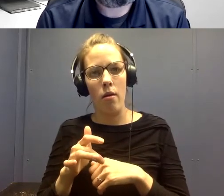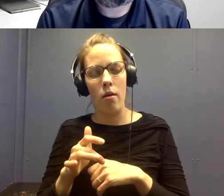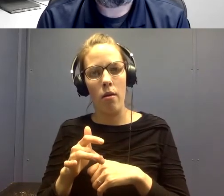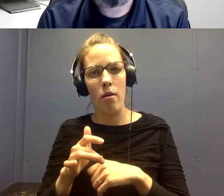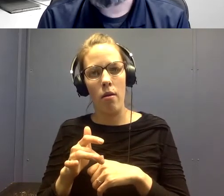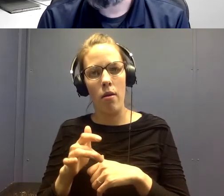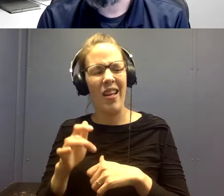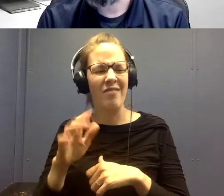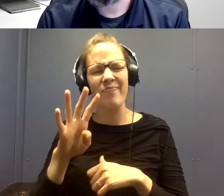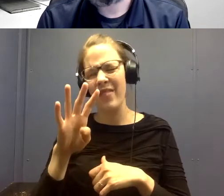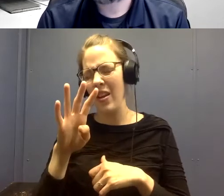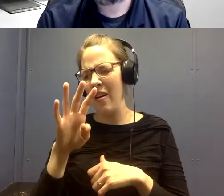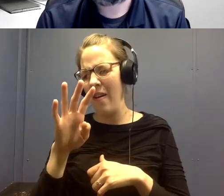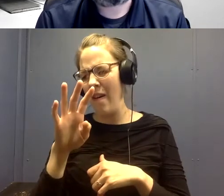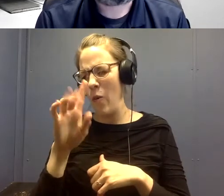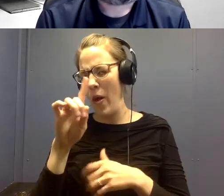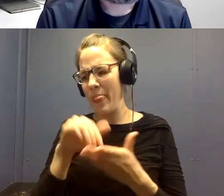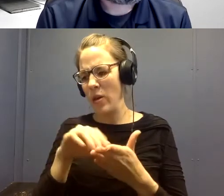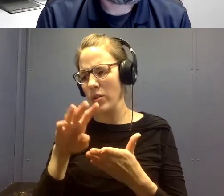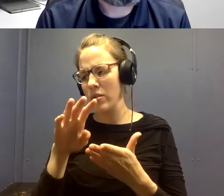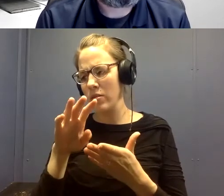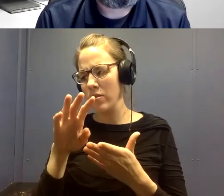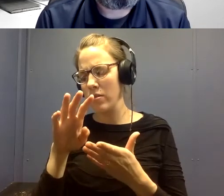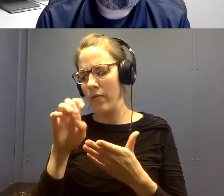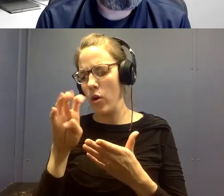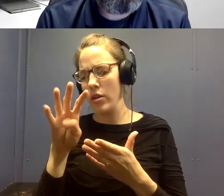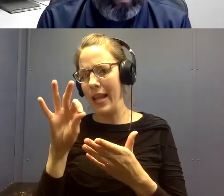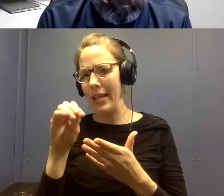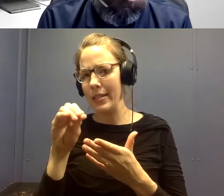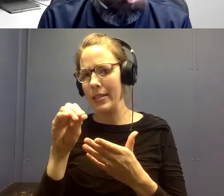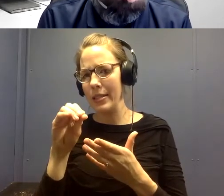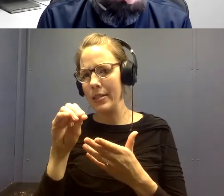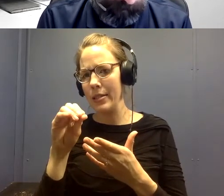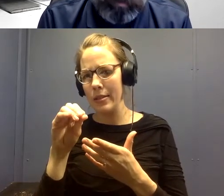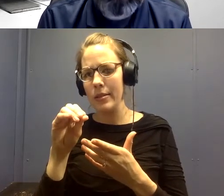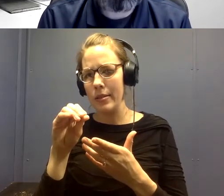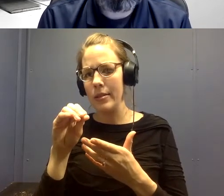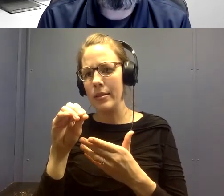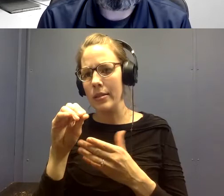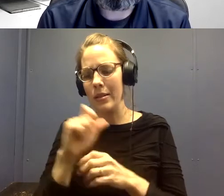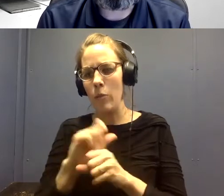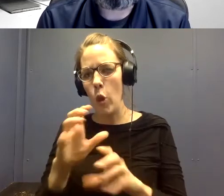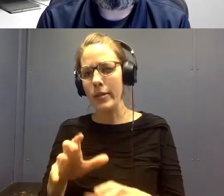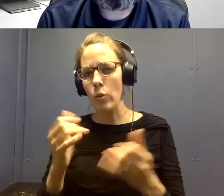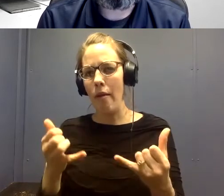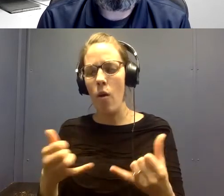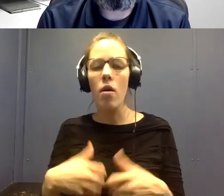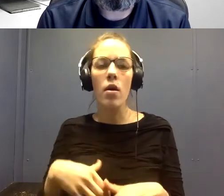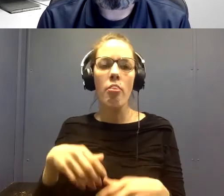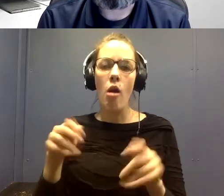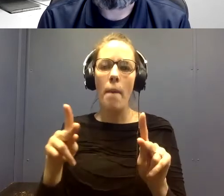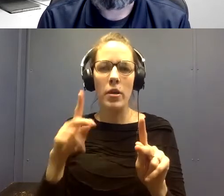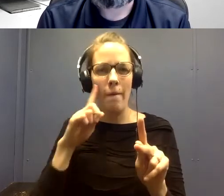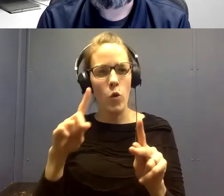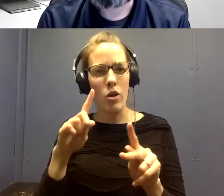like 1,490 employees presently. So there was also an opportunity for